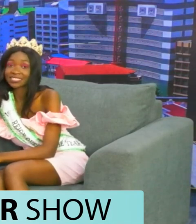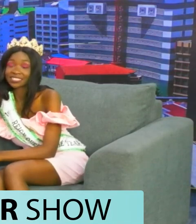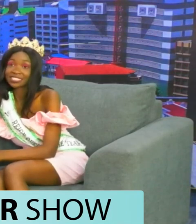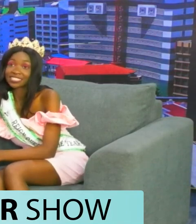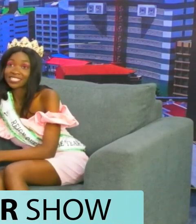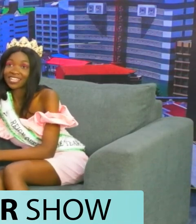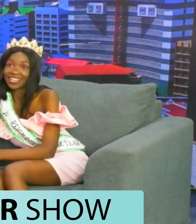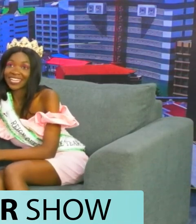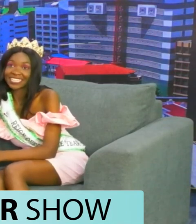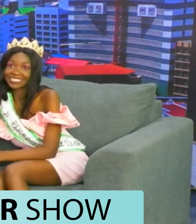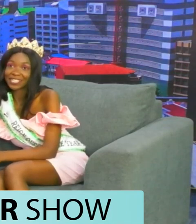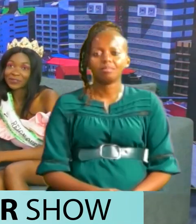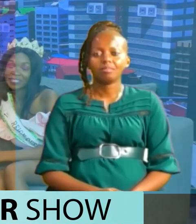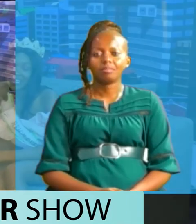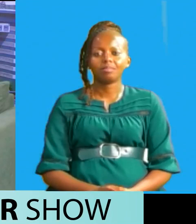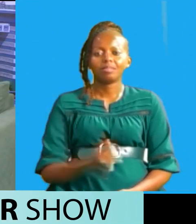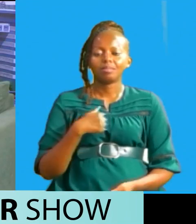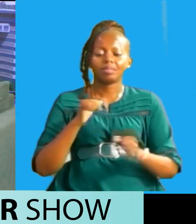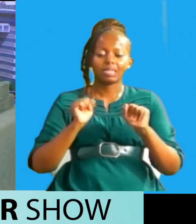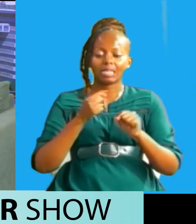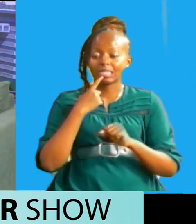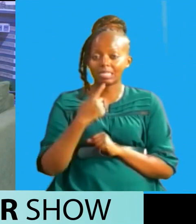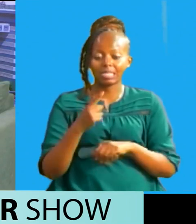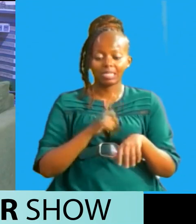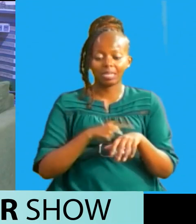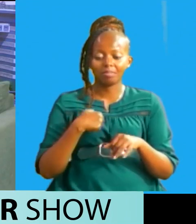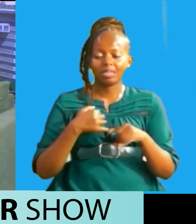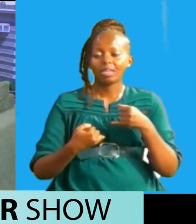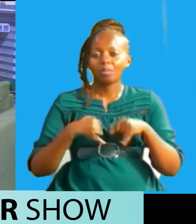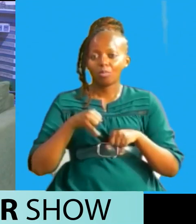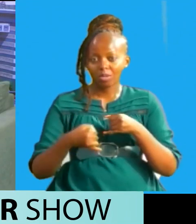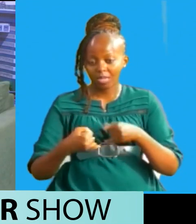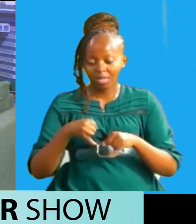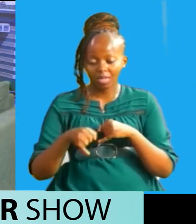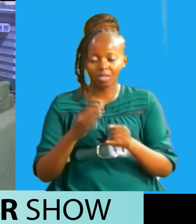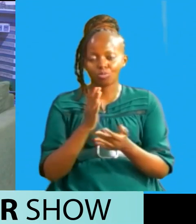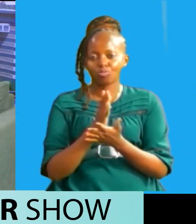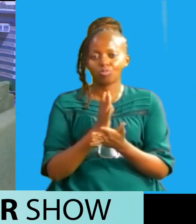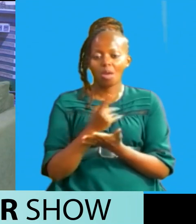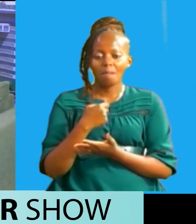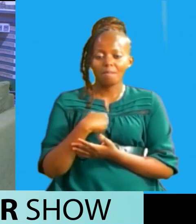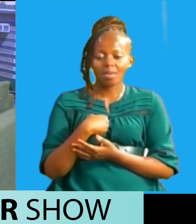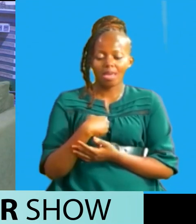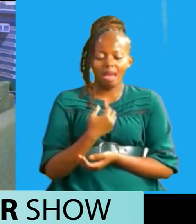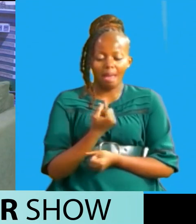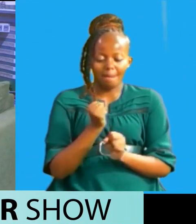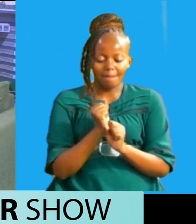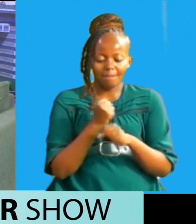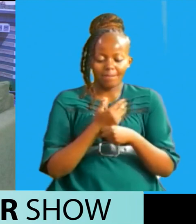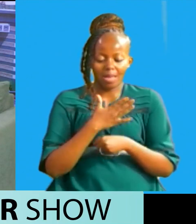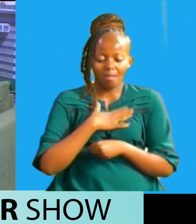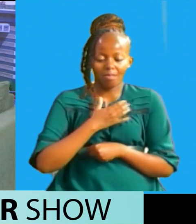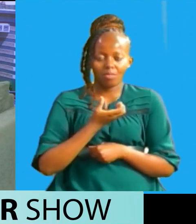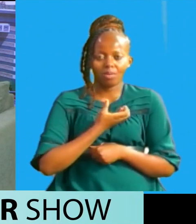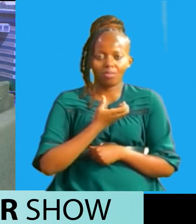beautiful. I can say when I model, I am actually the architect or the designer of